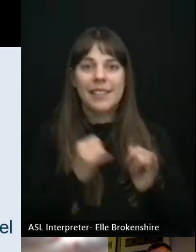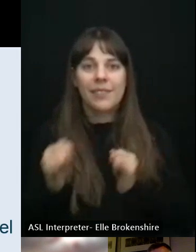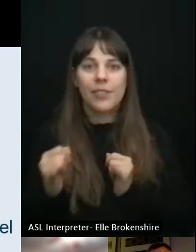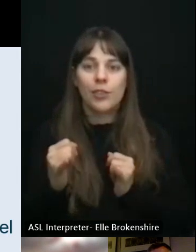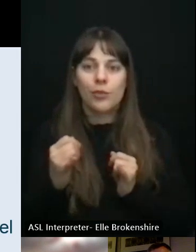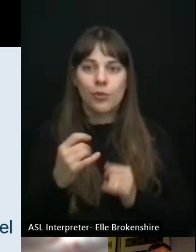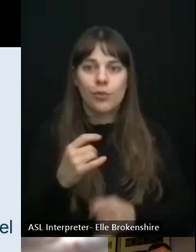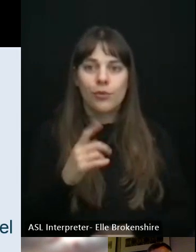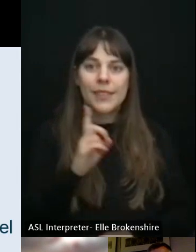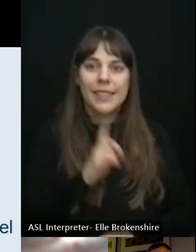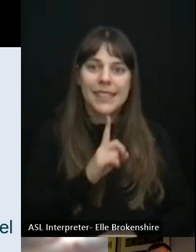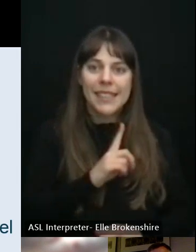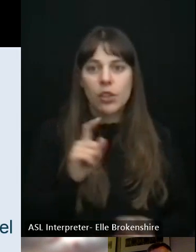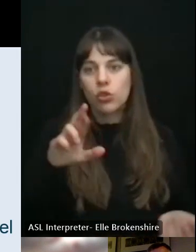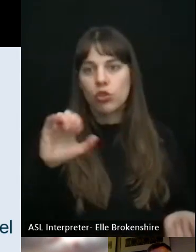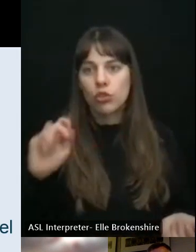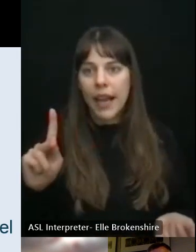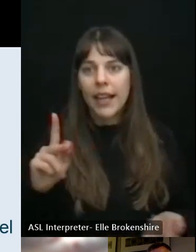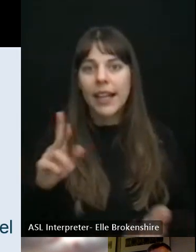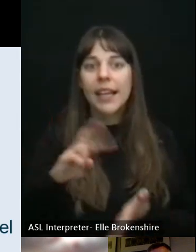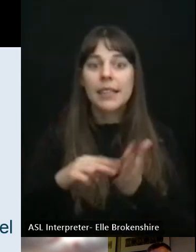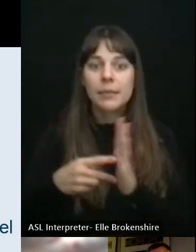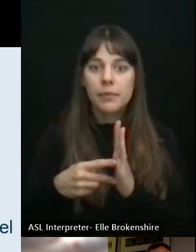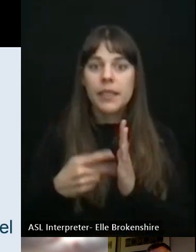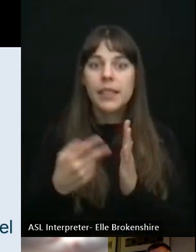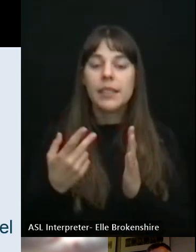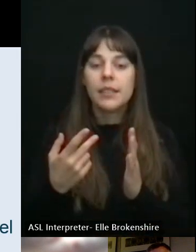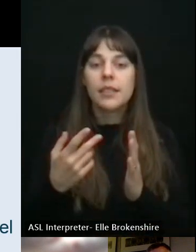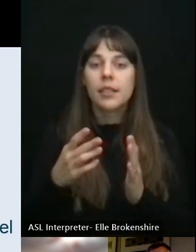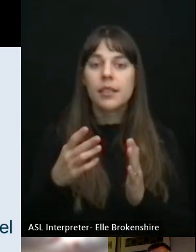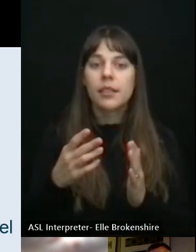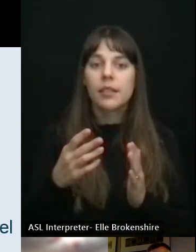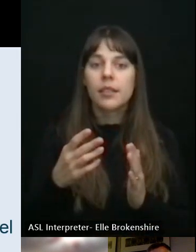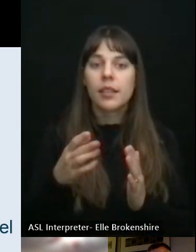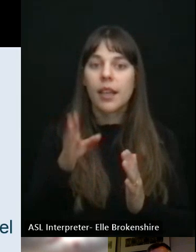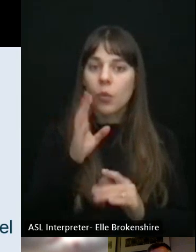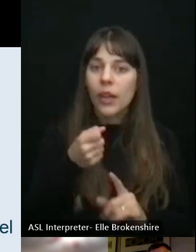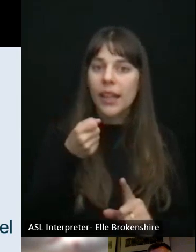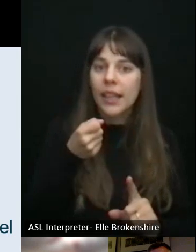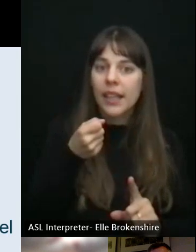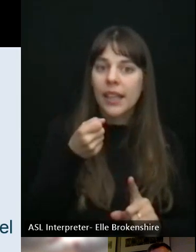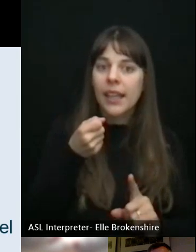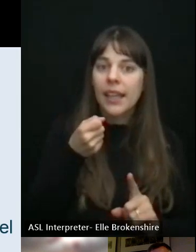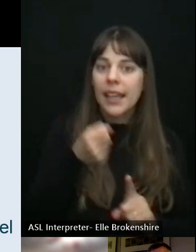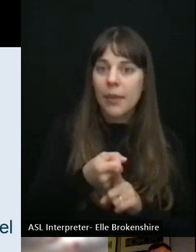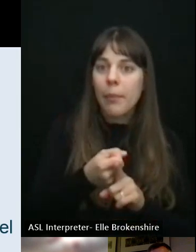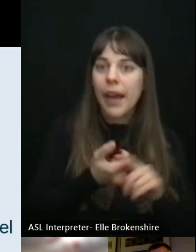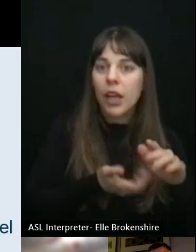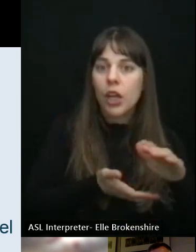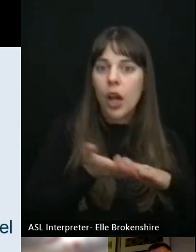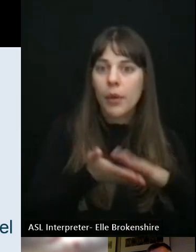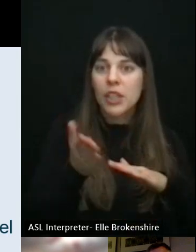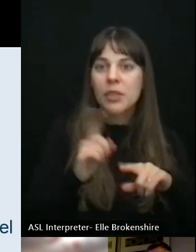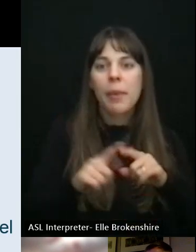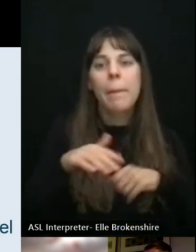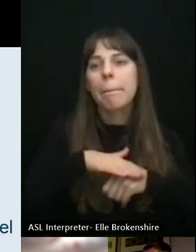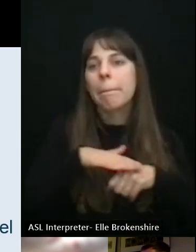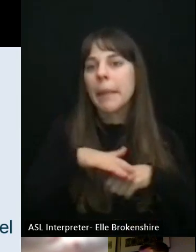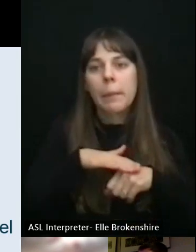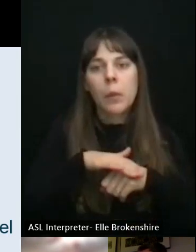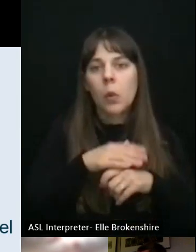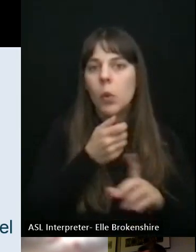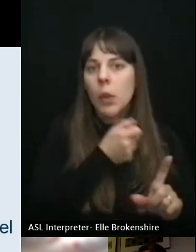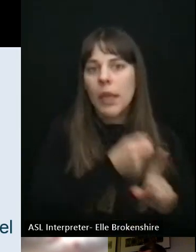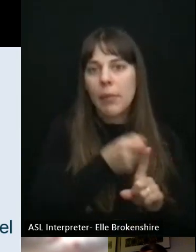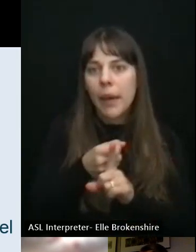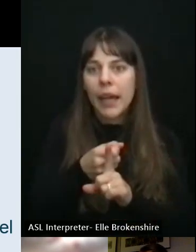operations. Work will go on during regular hours with minimal impact to any operations. The scope of work for